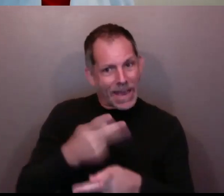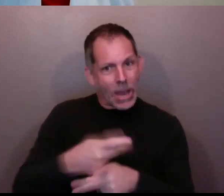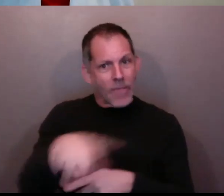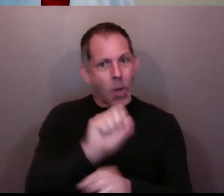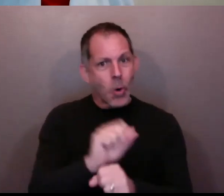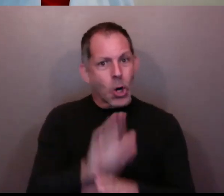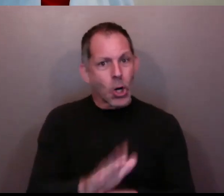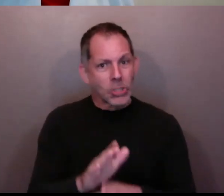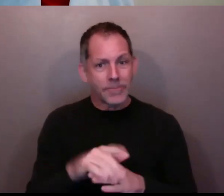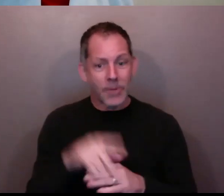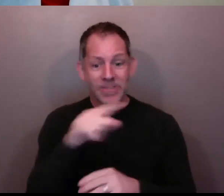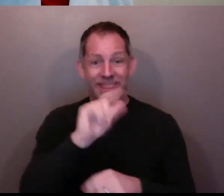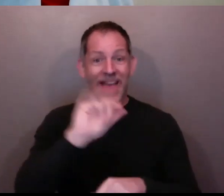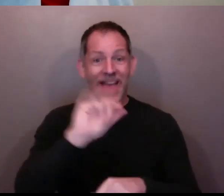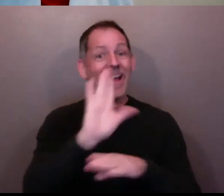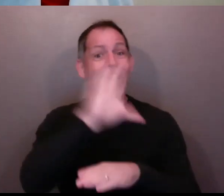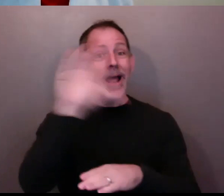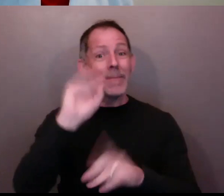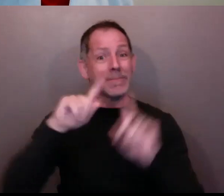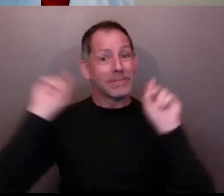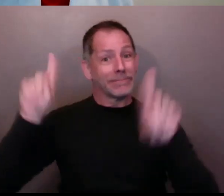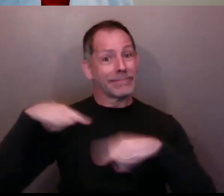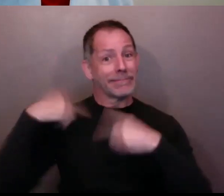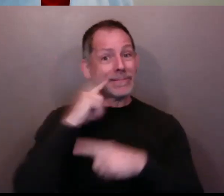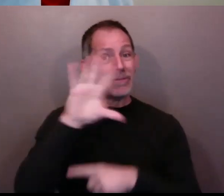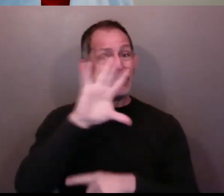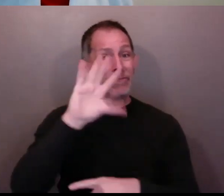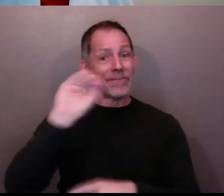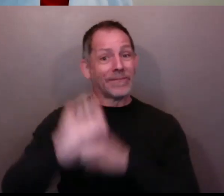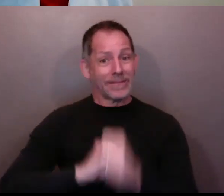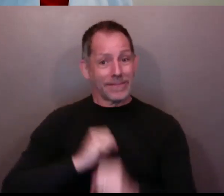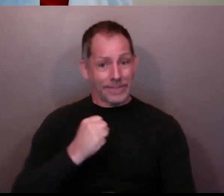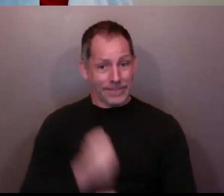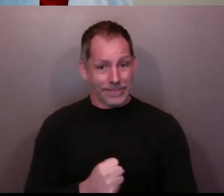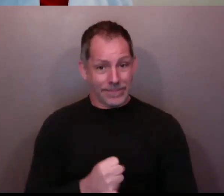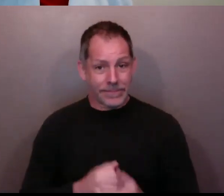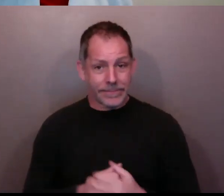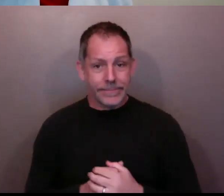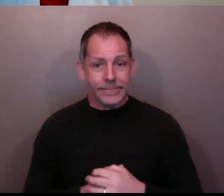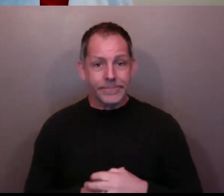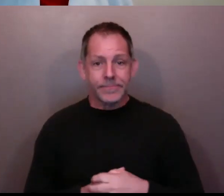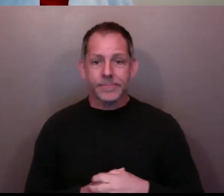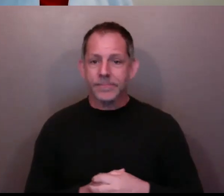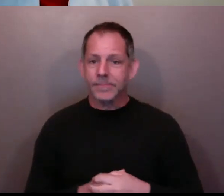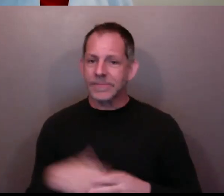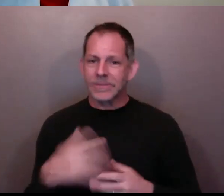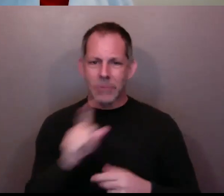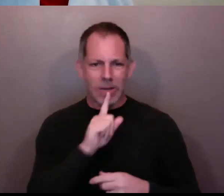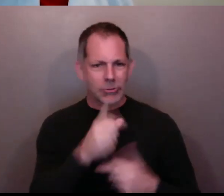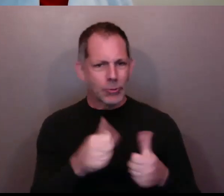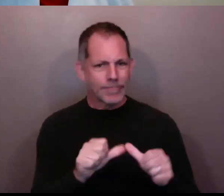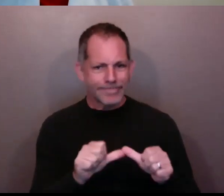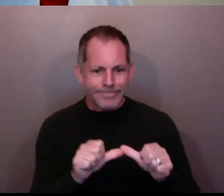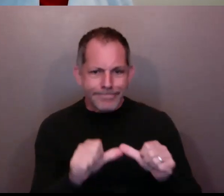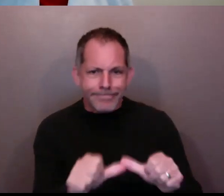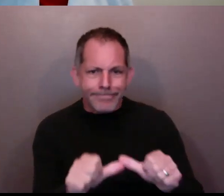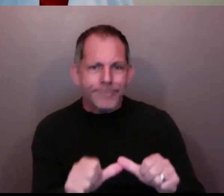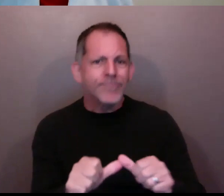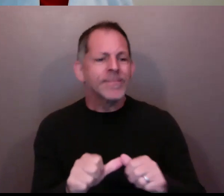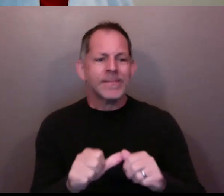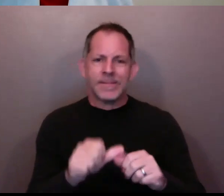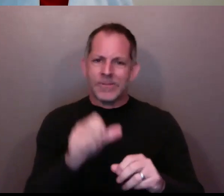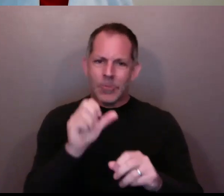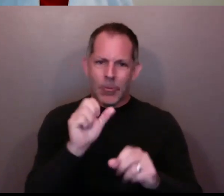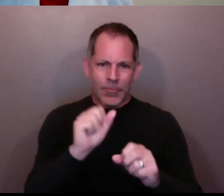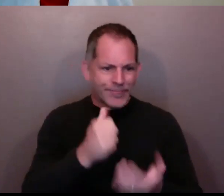50. So we're going to continue to do as much as we can to help our communities, our businesses, and